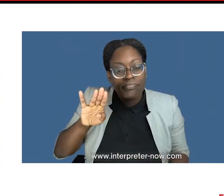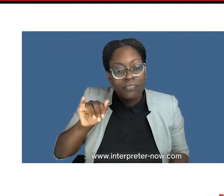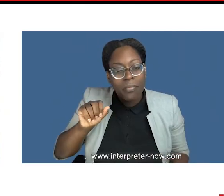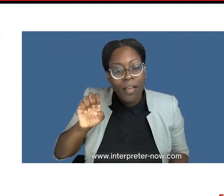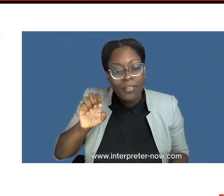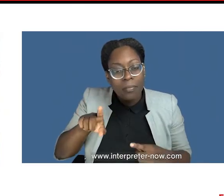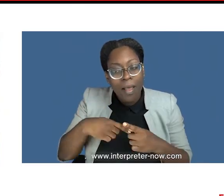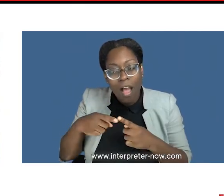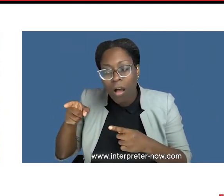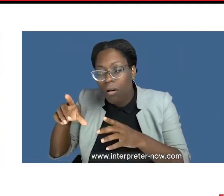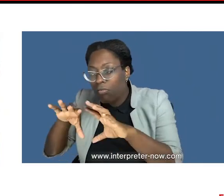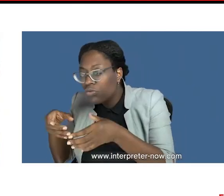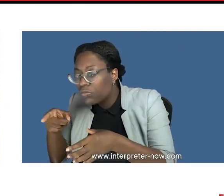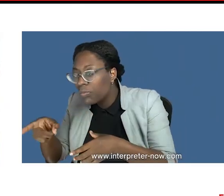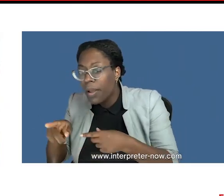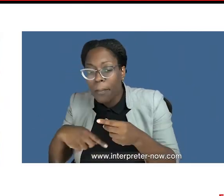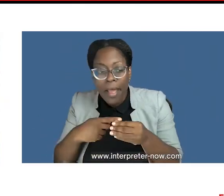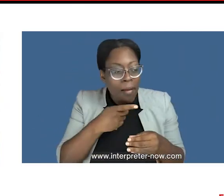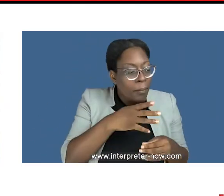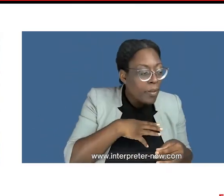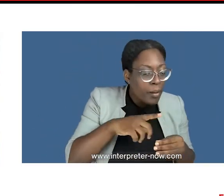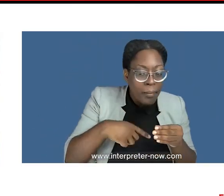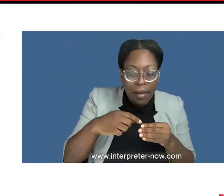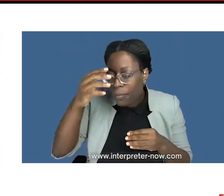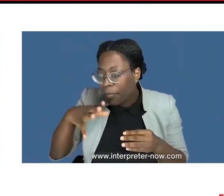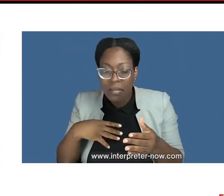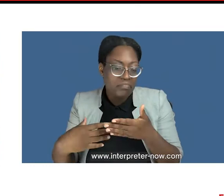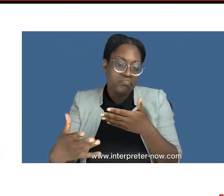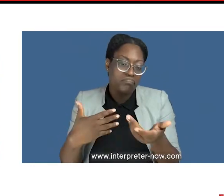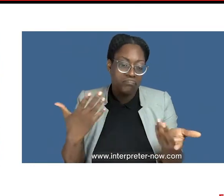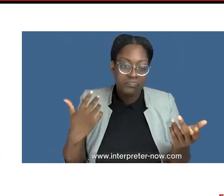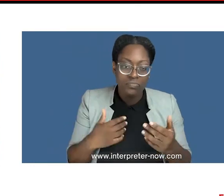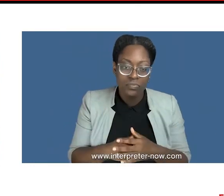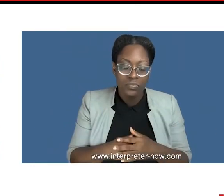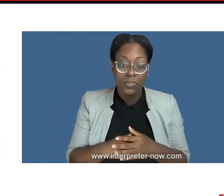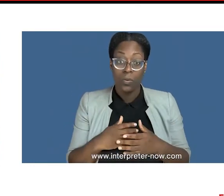expand who you're learning from, how are you learning about each other.